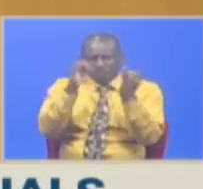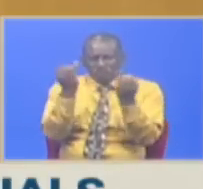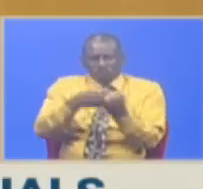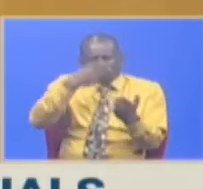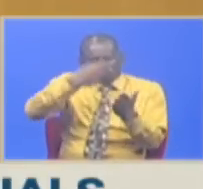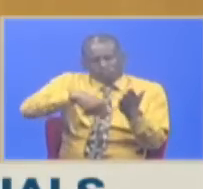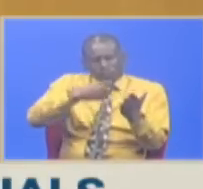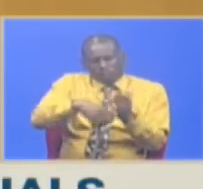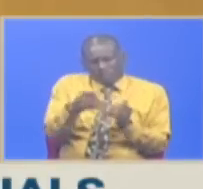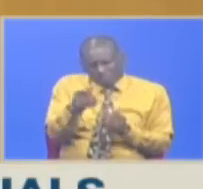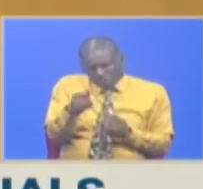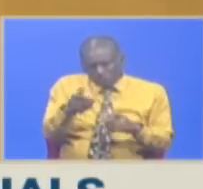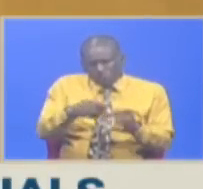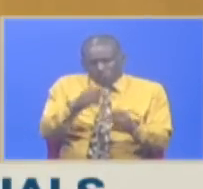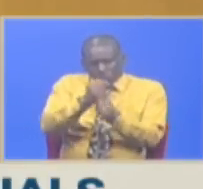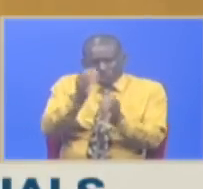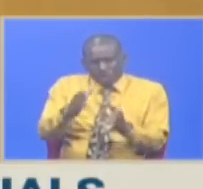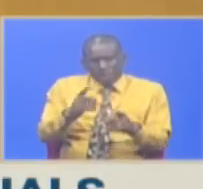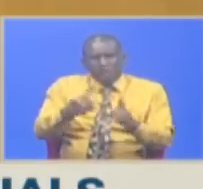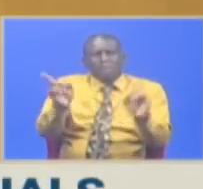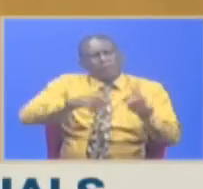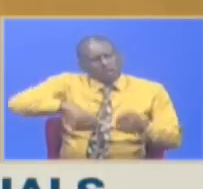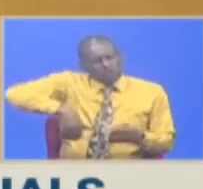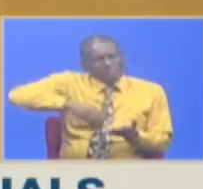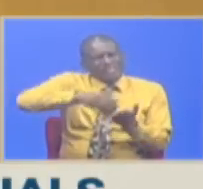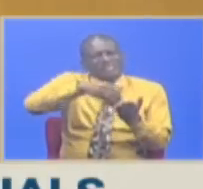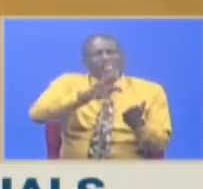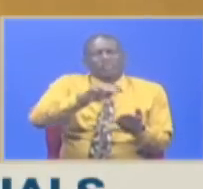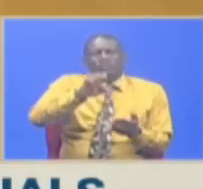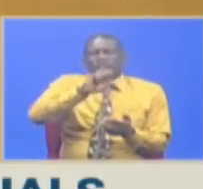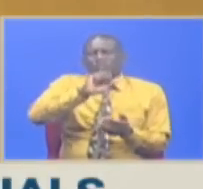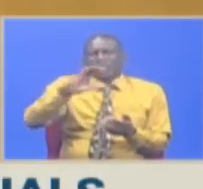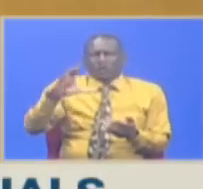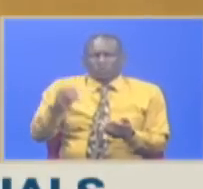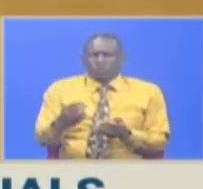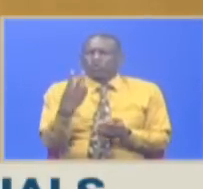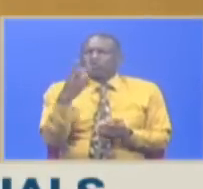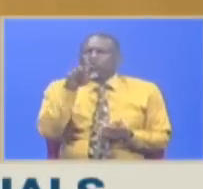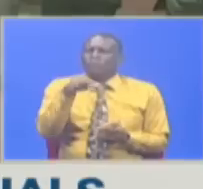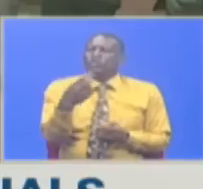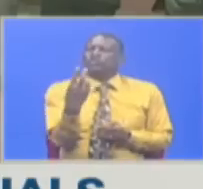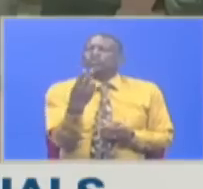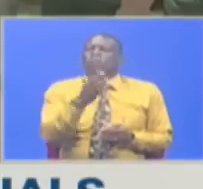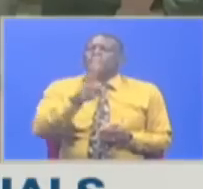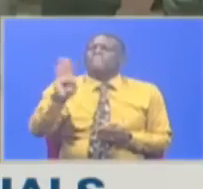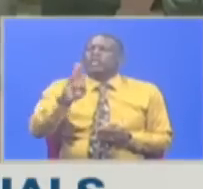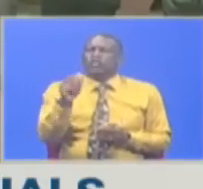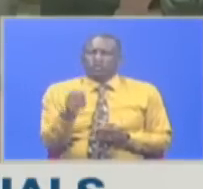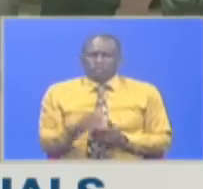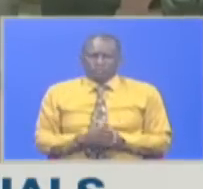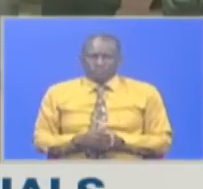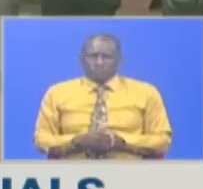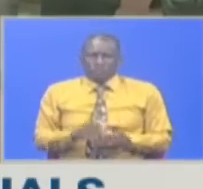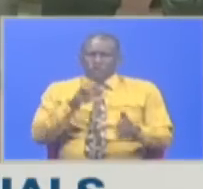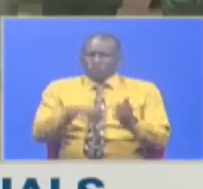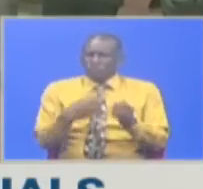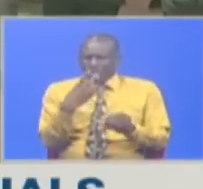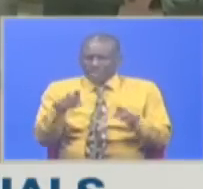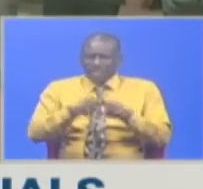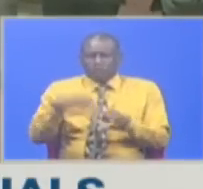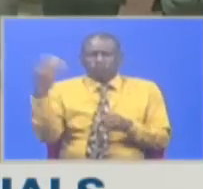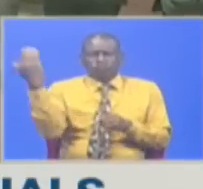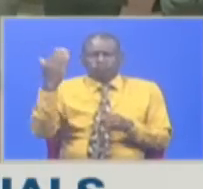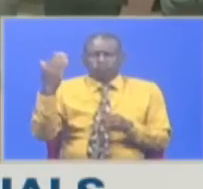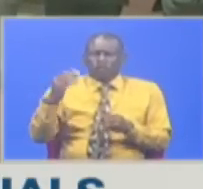the source, but were not remitted to the circles. 2.2 billion. In what seemed like a lecture on